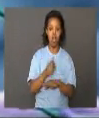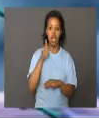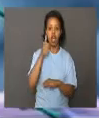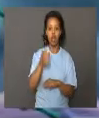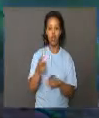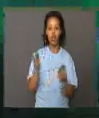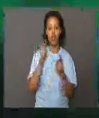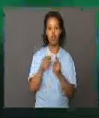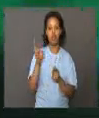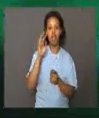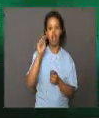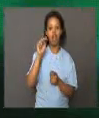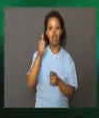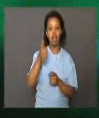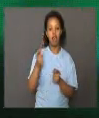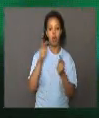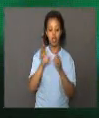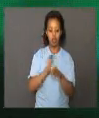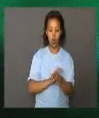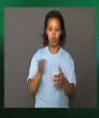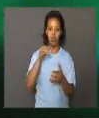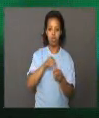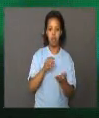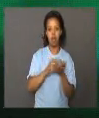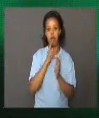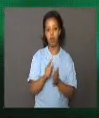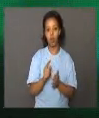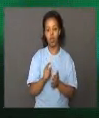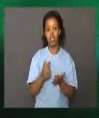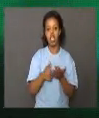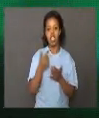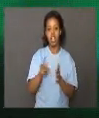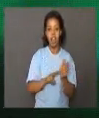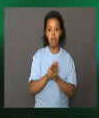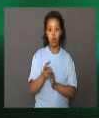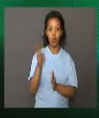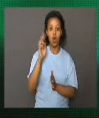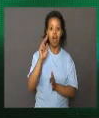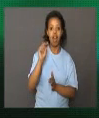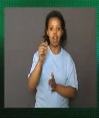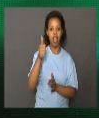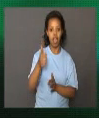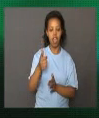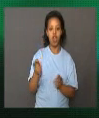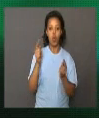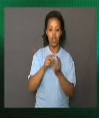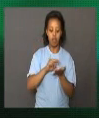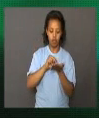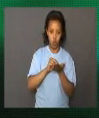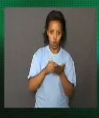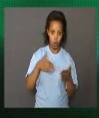into the cell. The viral RNA is protected in the